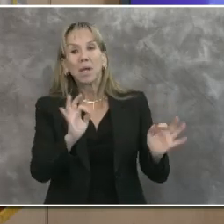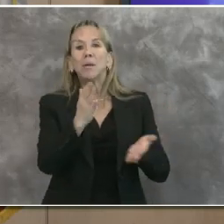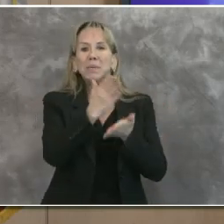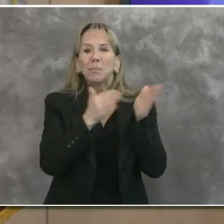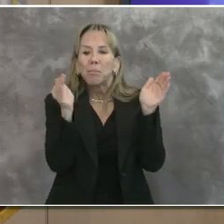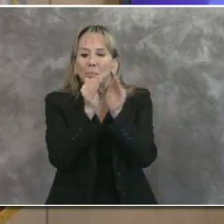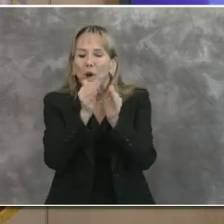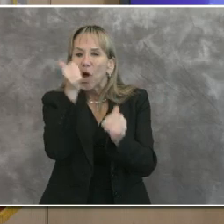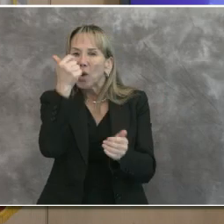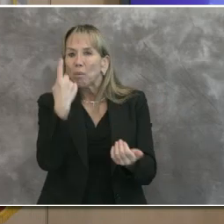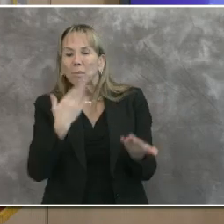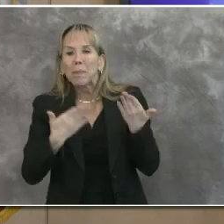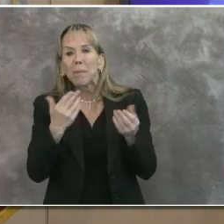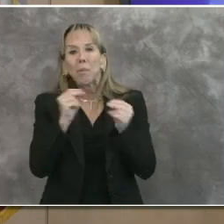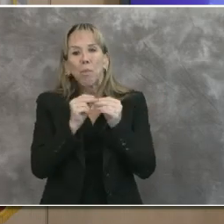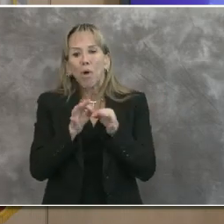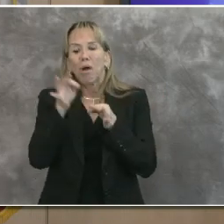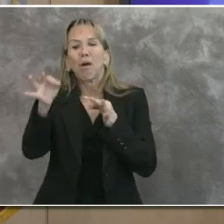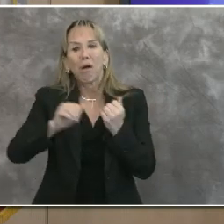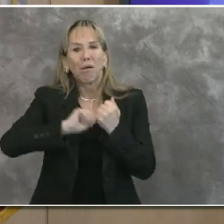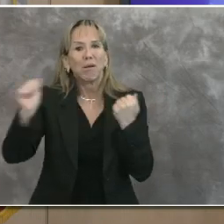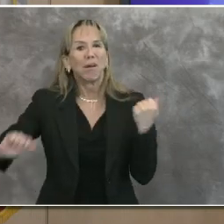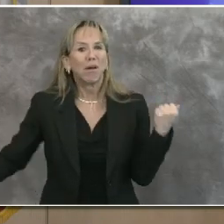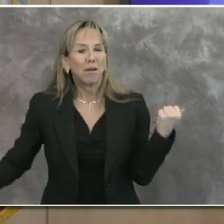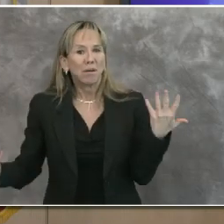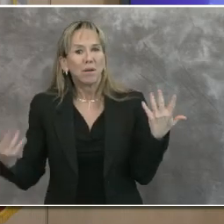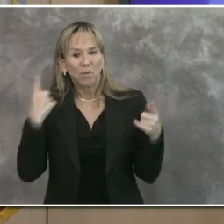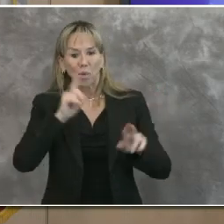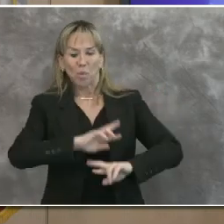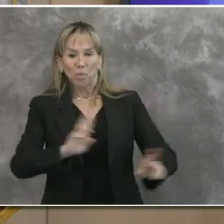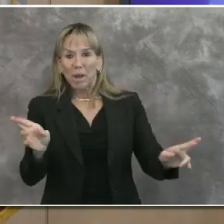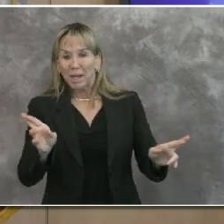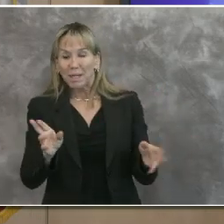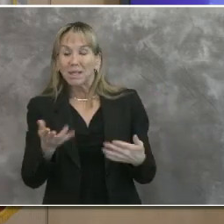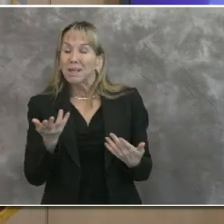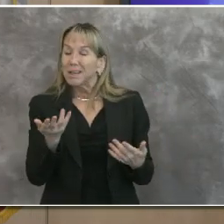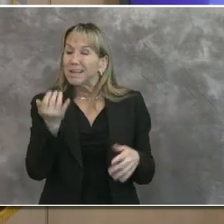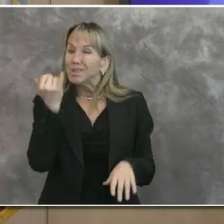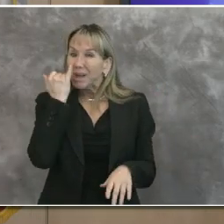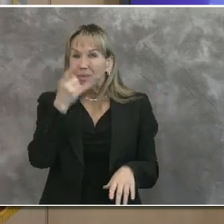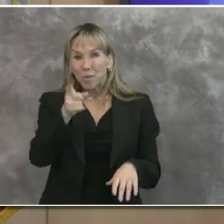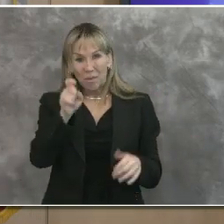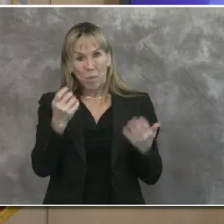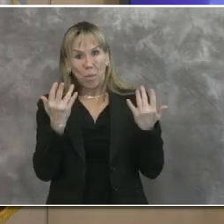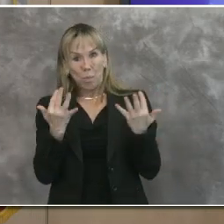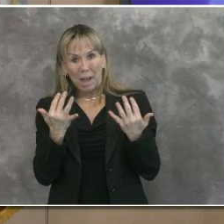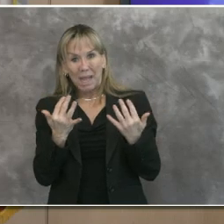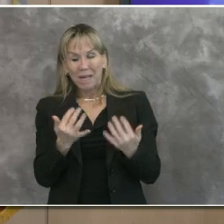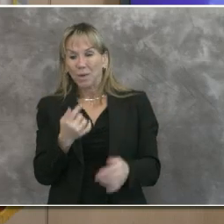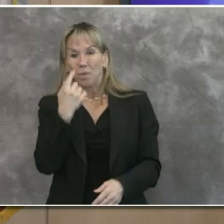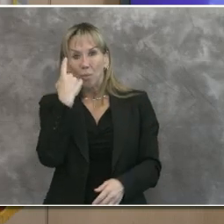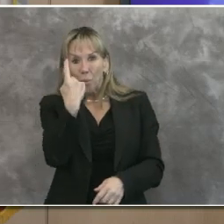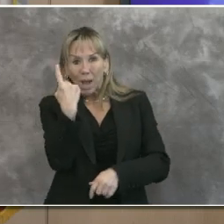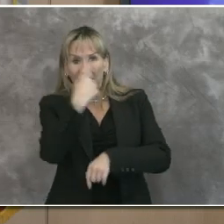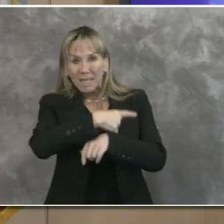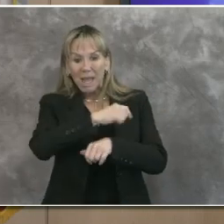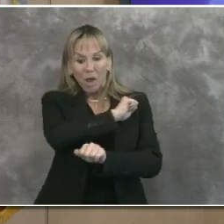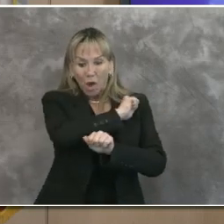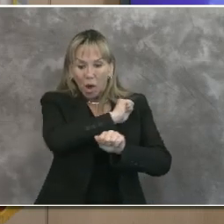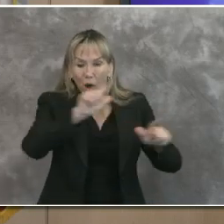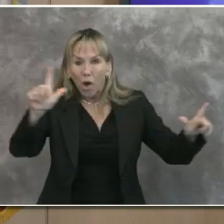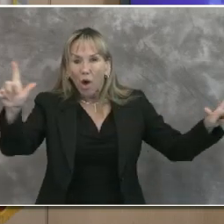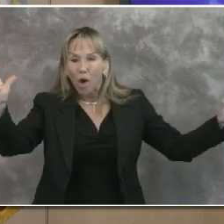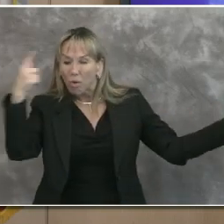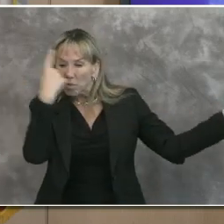may take them a little bit longer until they're getting ready. And so if you were to wait for the date where you had absolute agreement by everyone